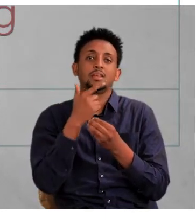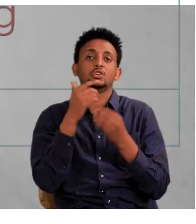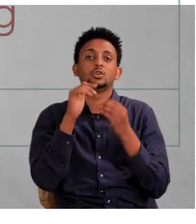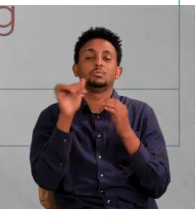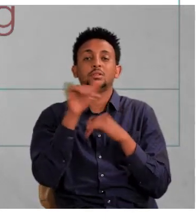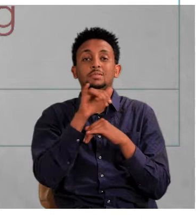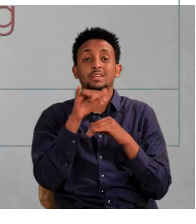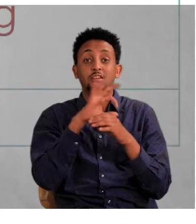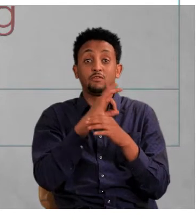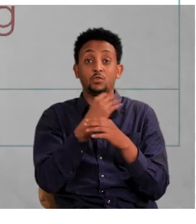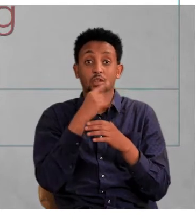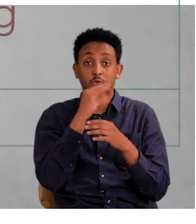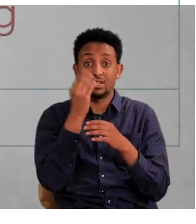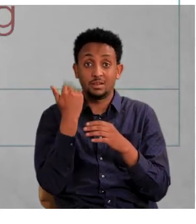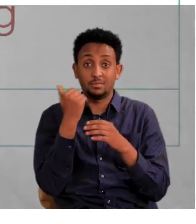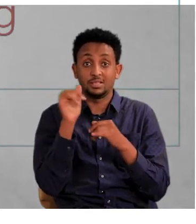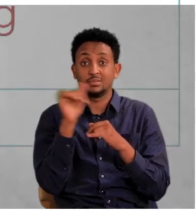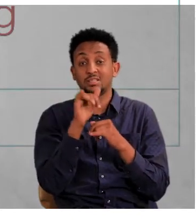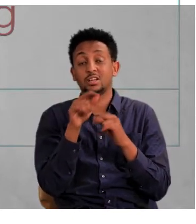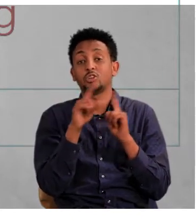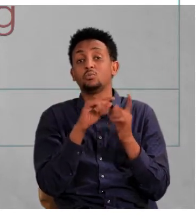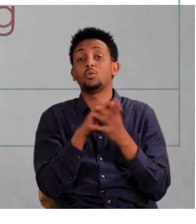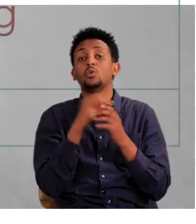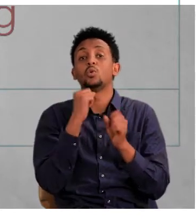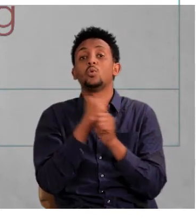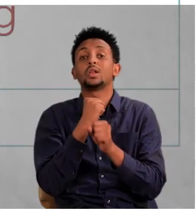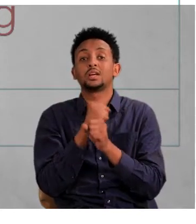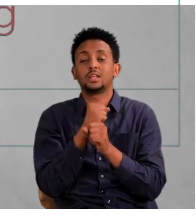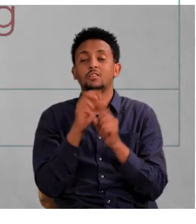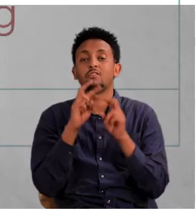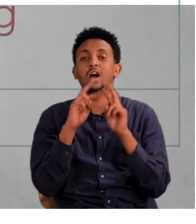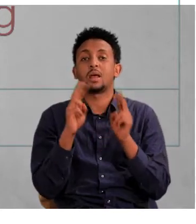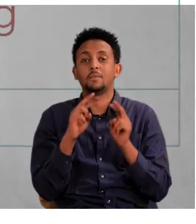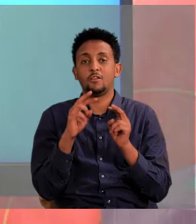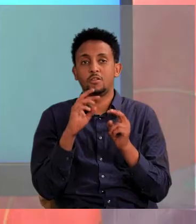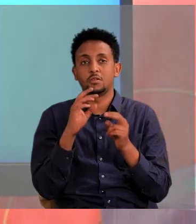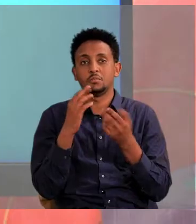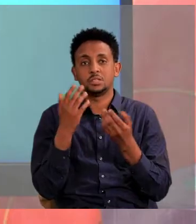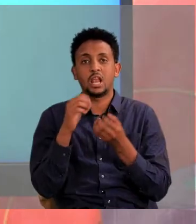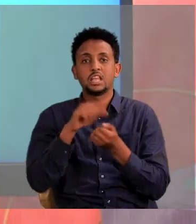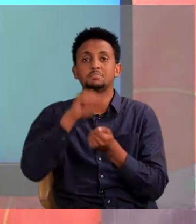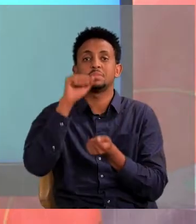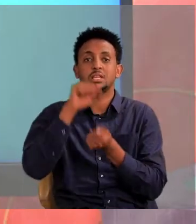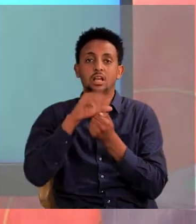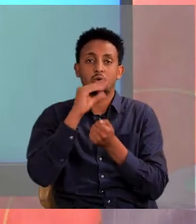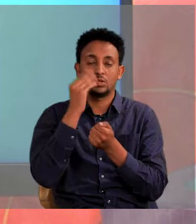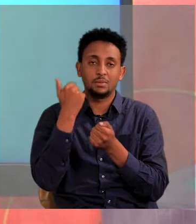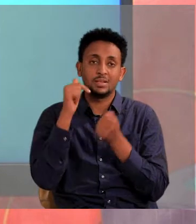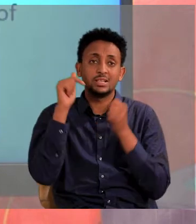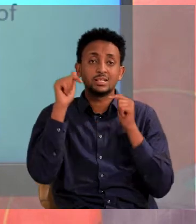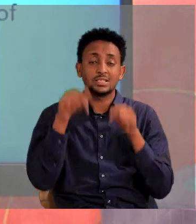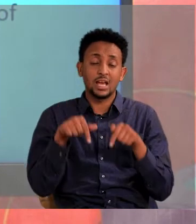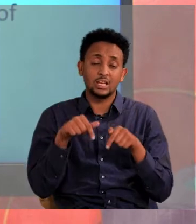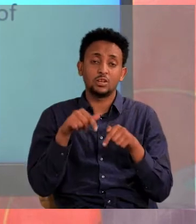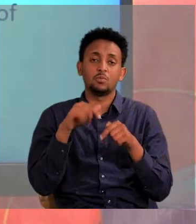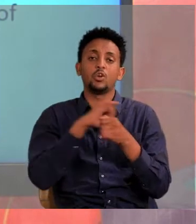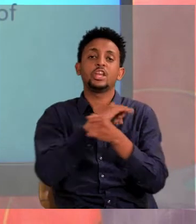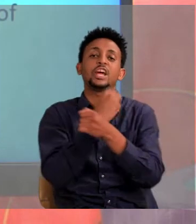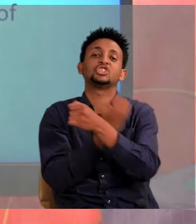constant force. We have also tried to see about work done by variable force like a spring. Today we'll try to discuss about